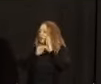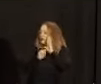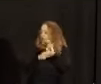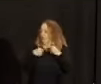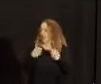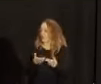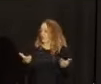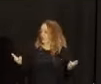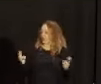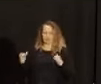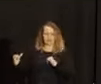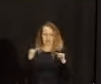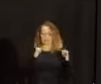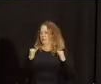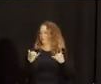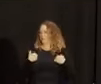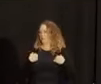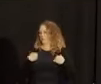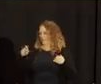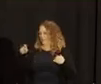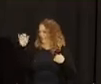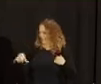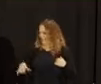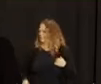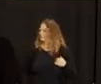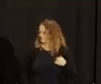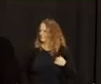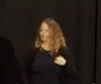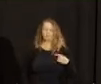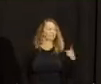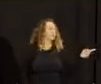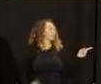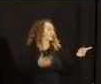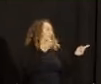to do the same. Thank you, Maria.